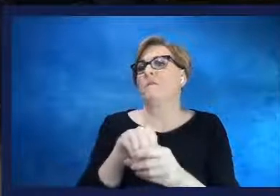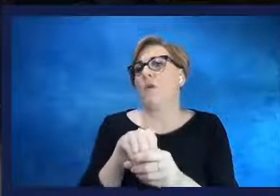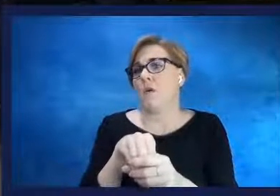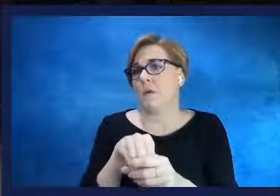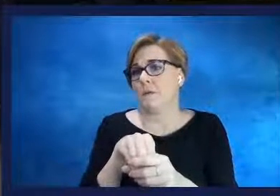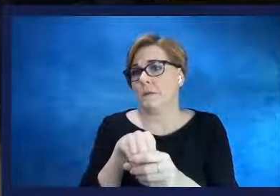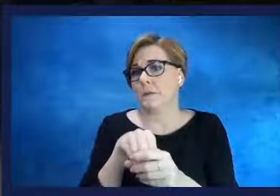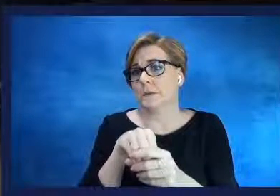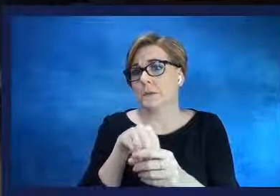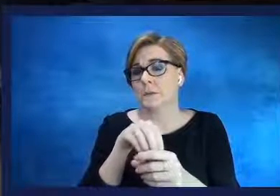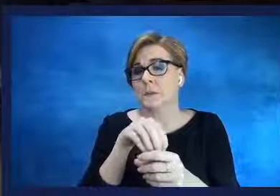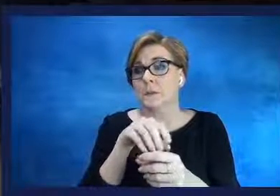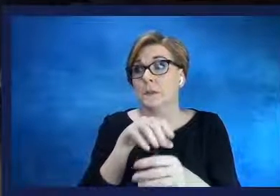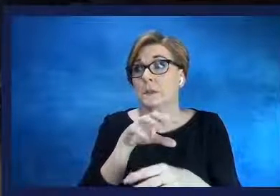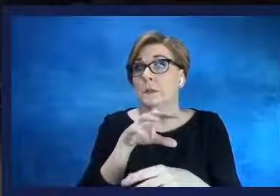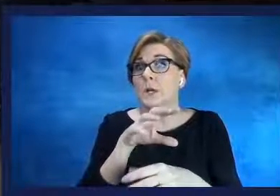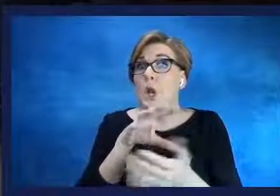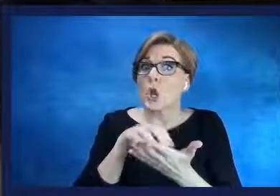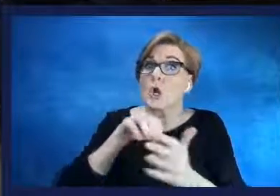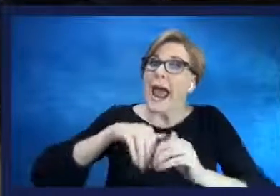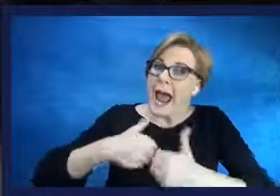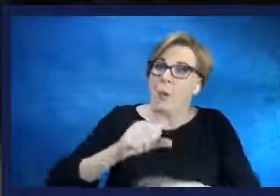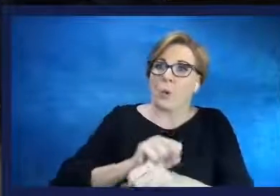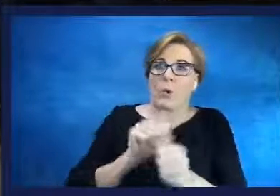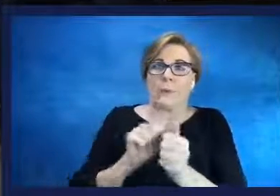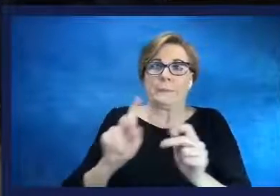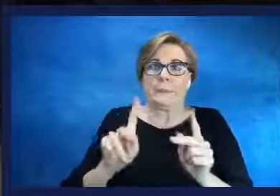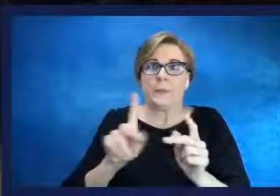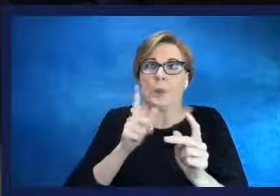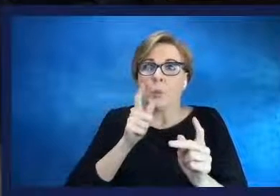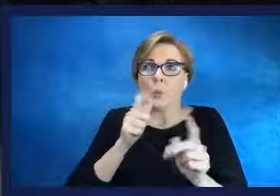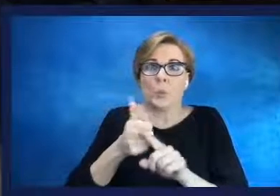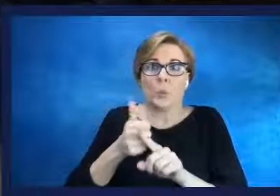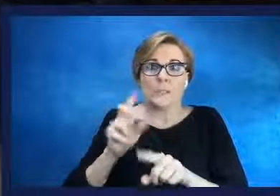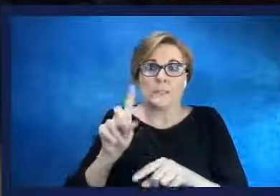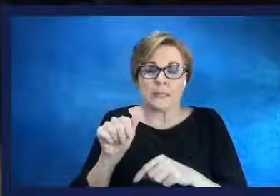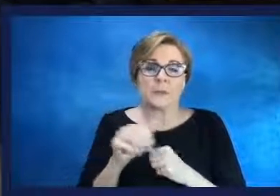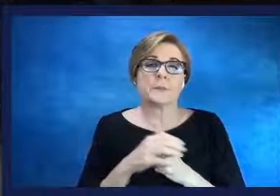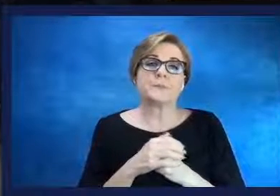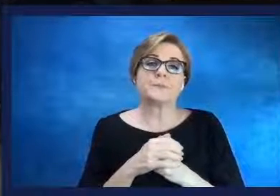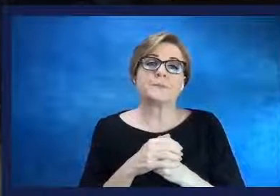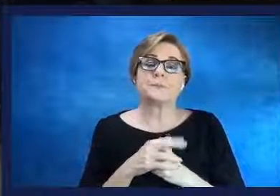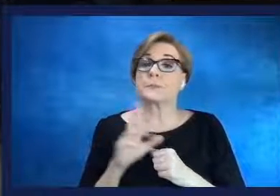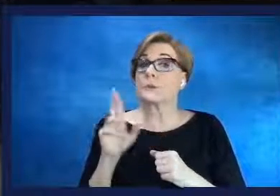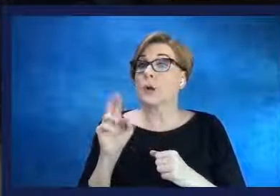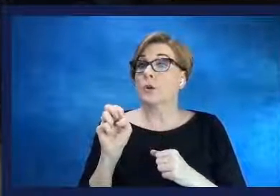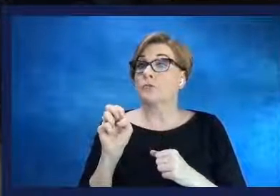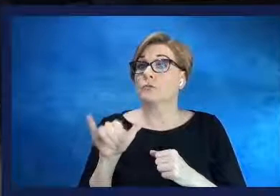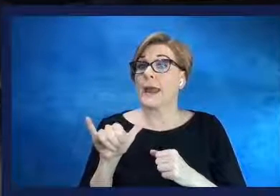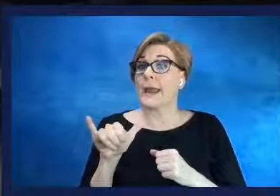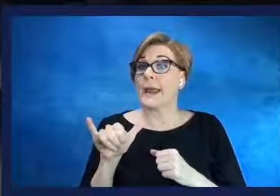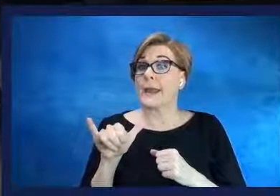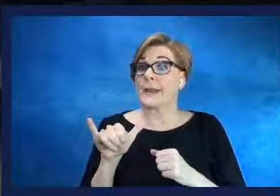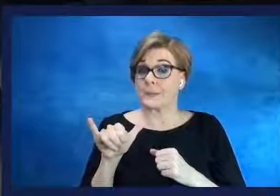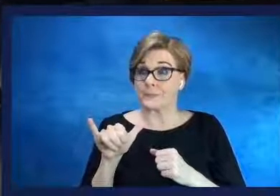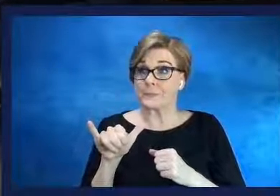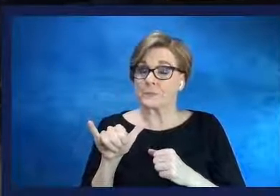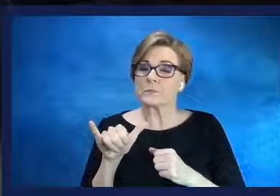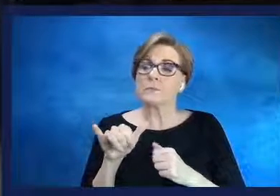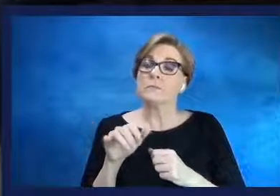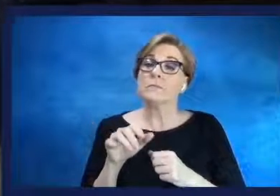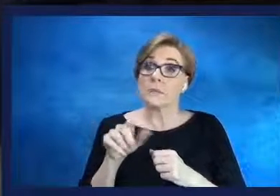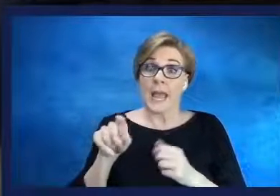way? Absolutely. And again, to hammer back the fact of how do I participate, get